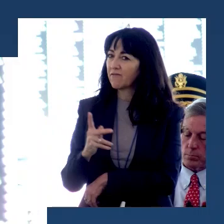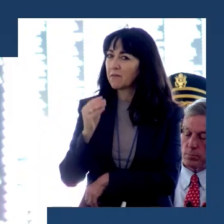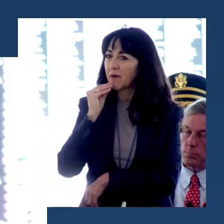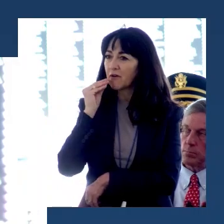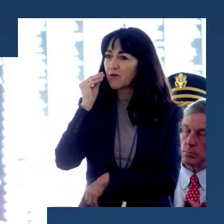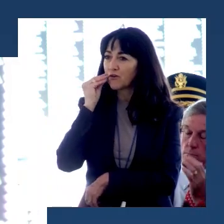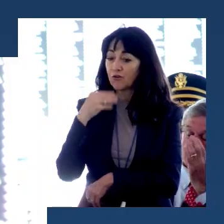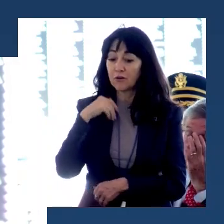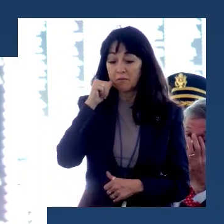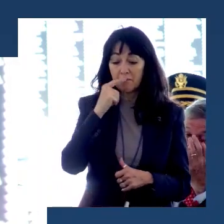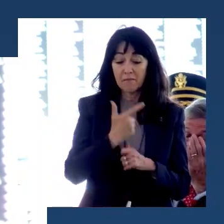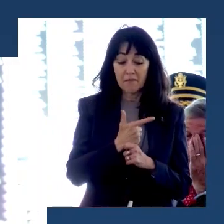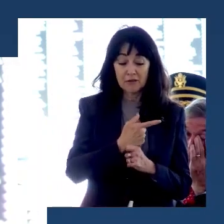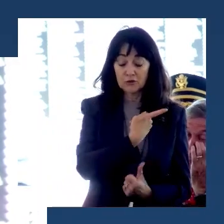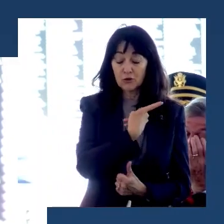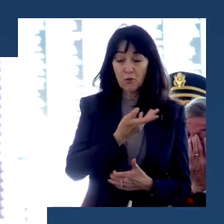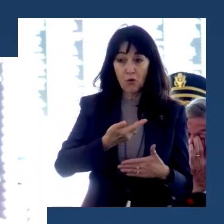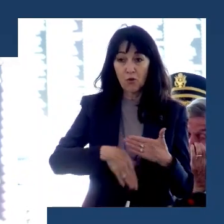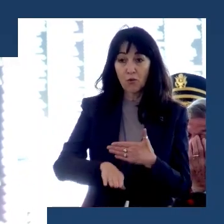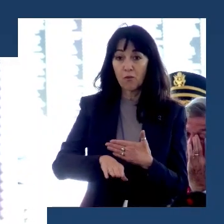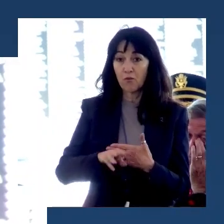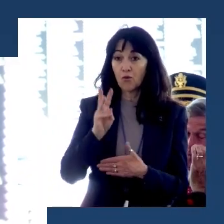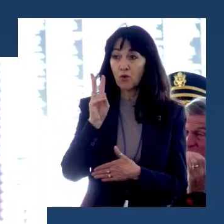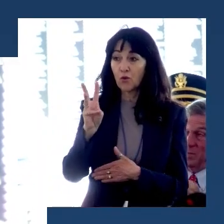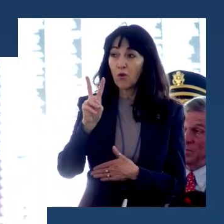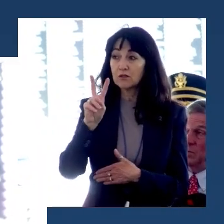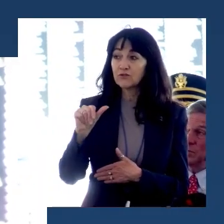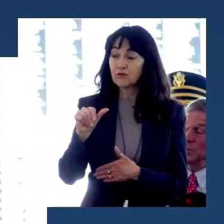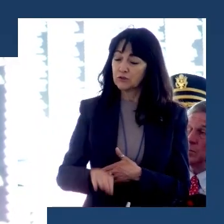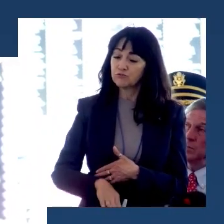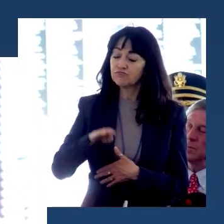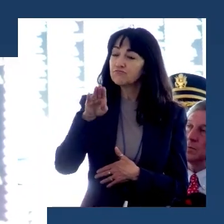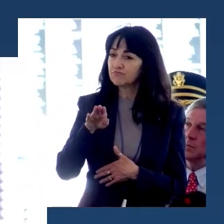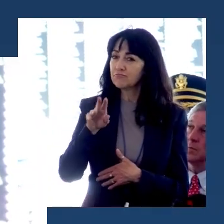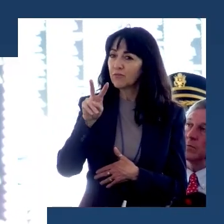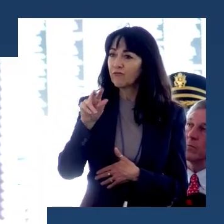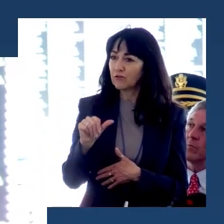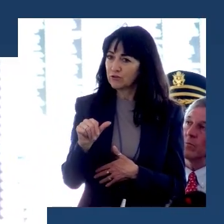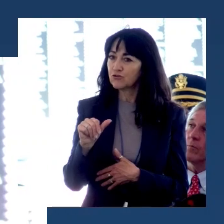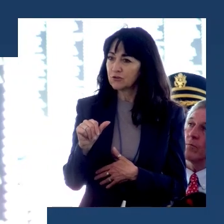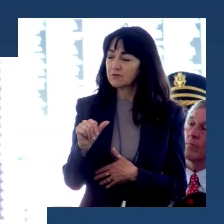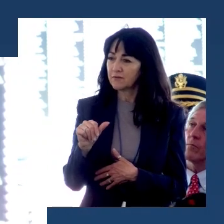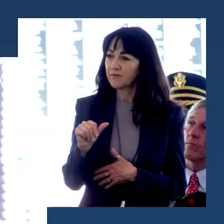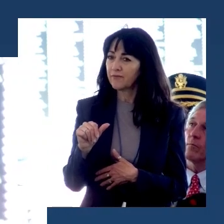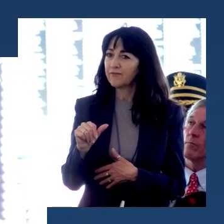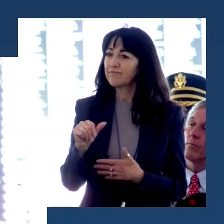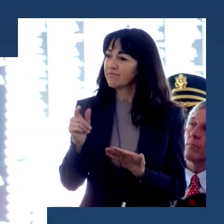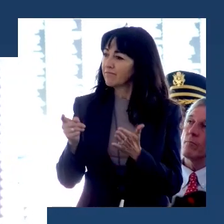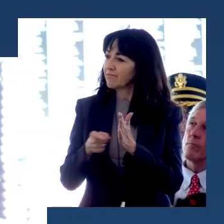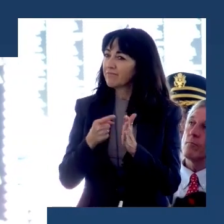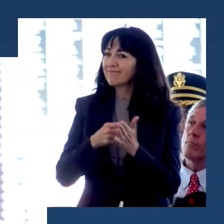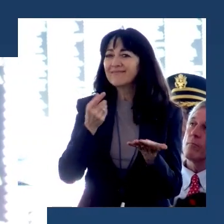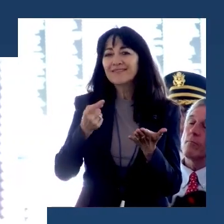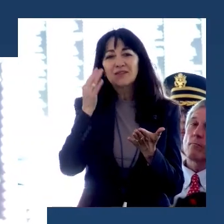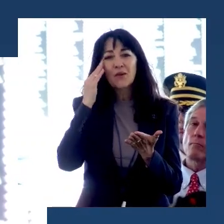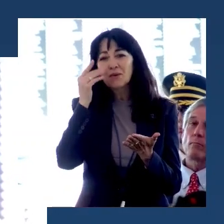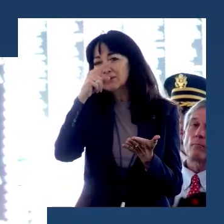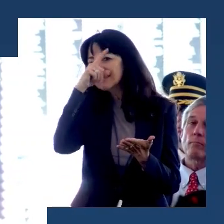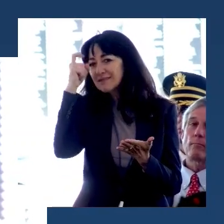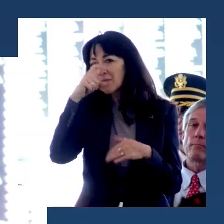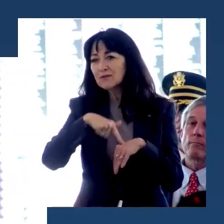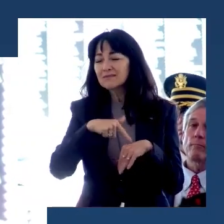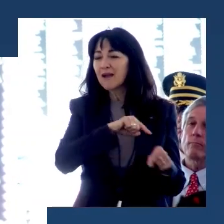my sister and I, we born in West Virginia, we grew up in Virginia. We go back in summers. Maybe you went back to stay with your grandparents during summers or